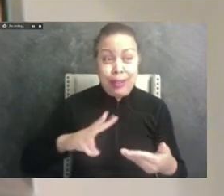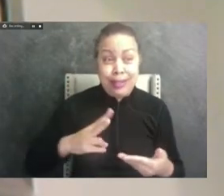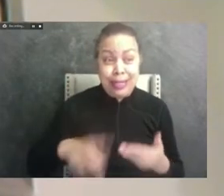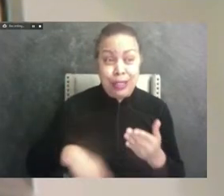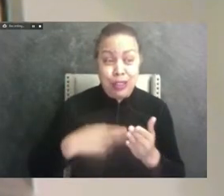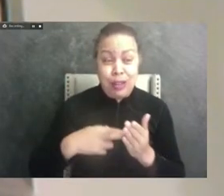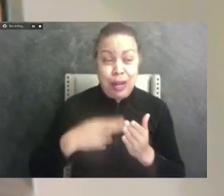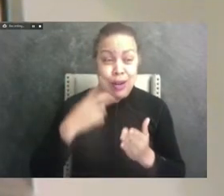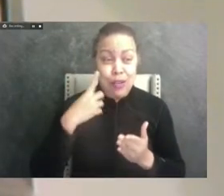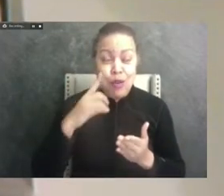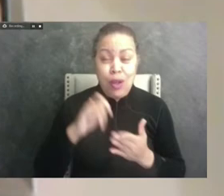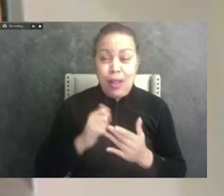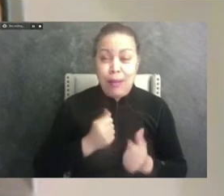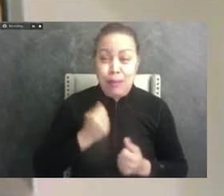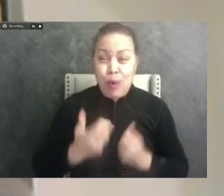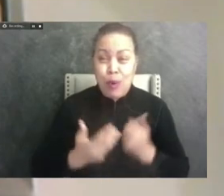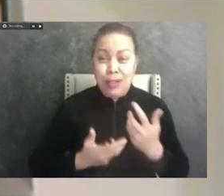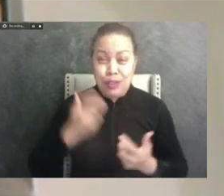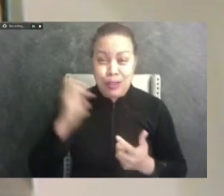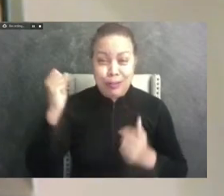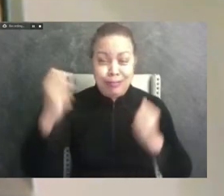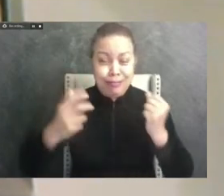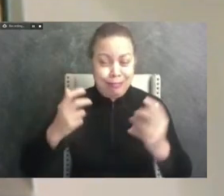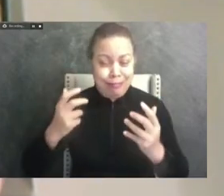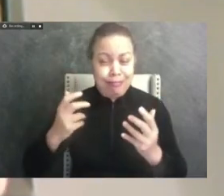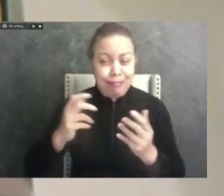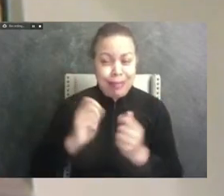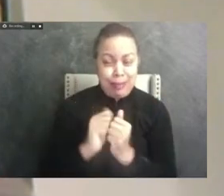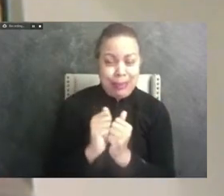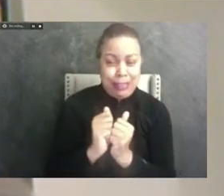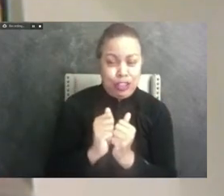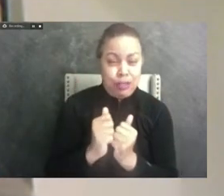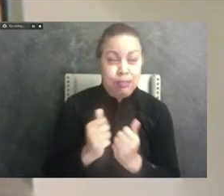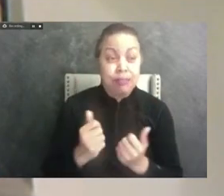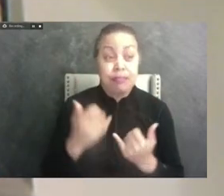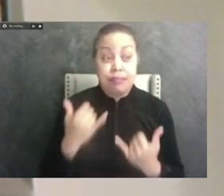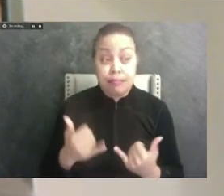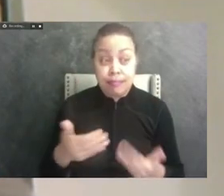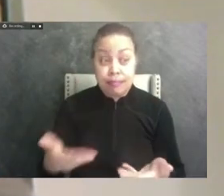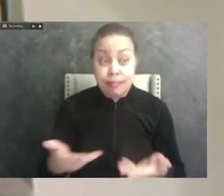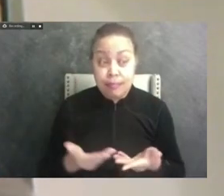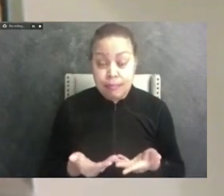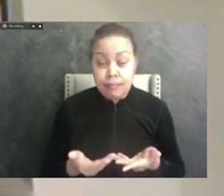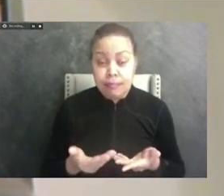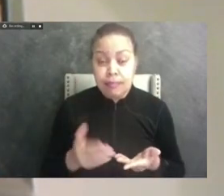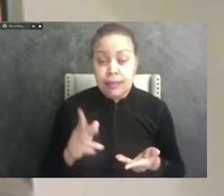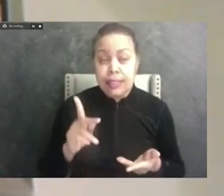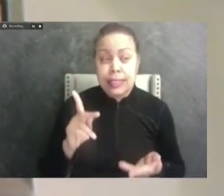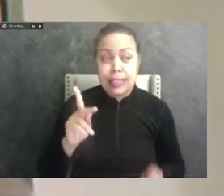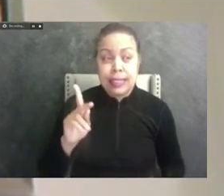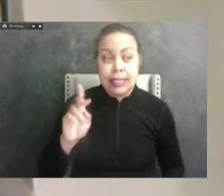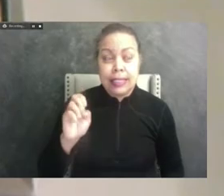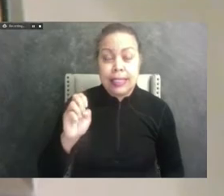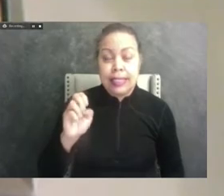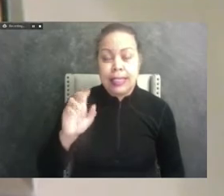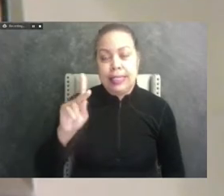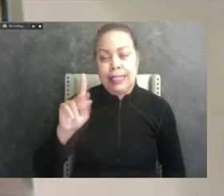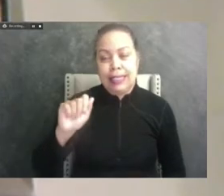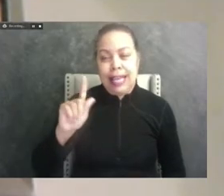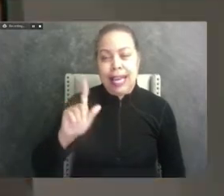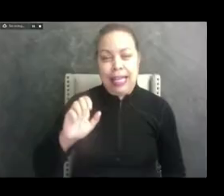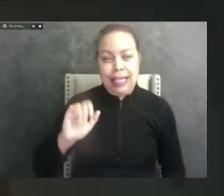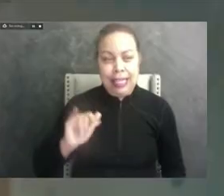the Poetry Out Loud competition, please welcome Kaylee Thurman.